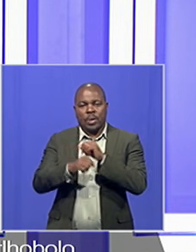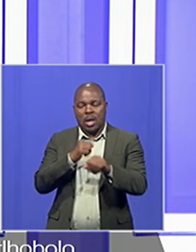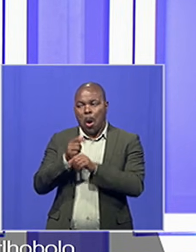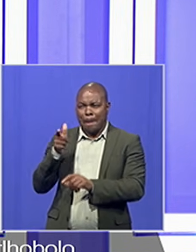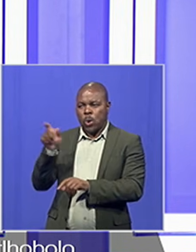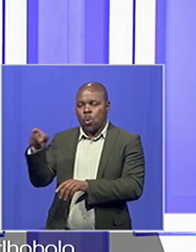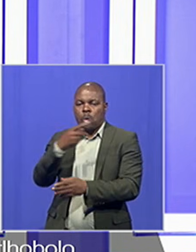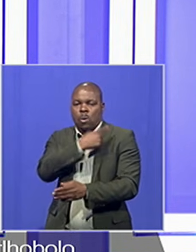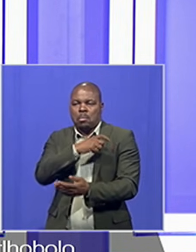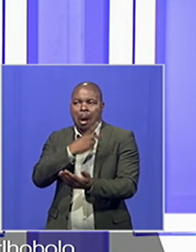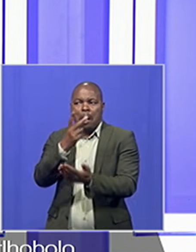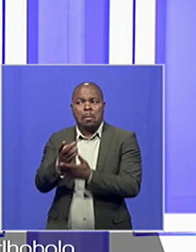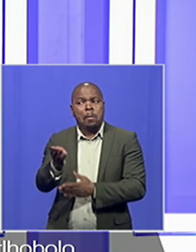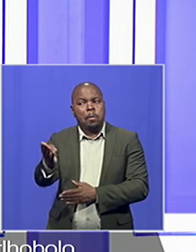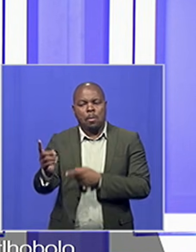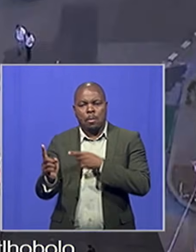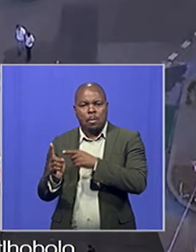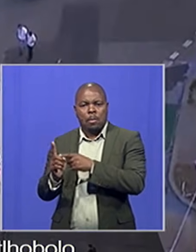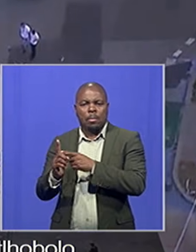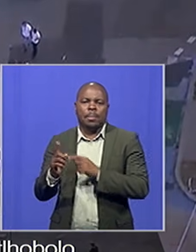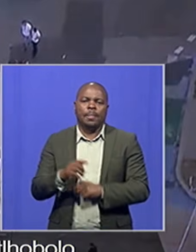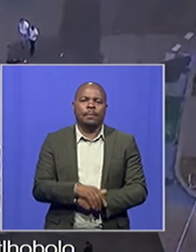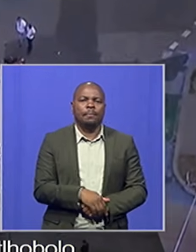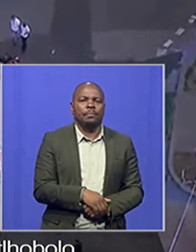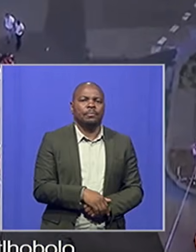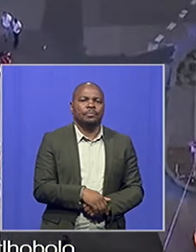kwa bookelong.